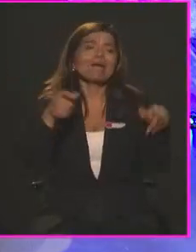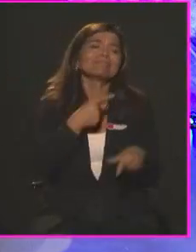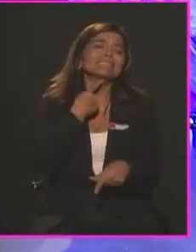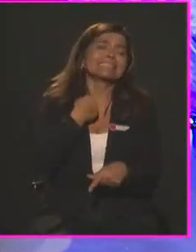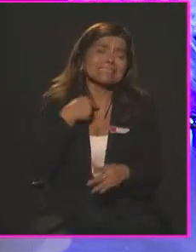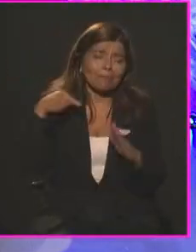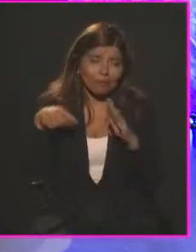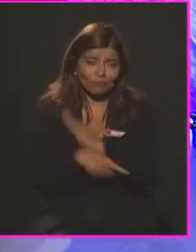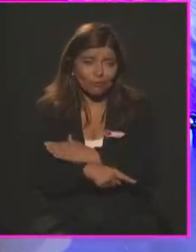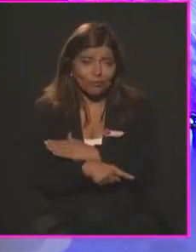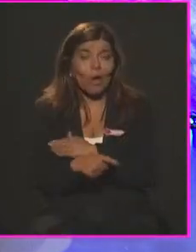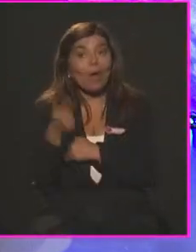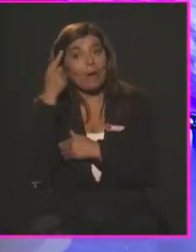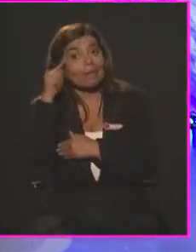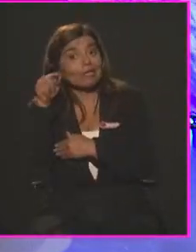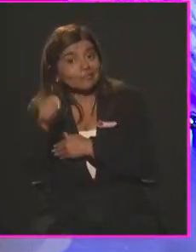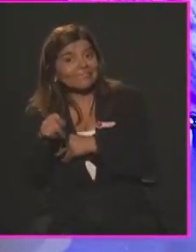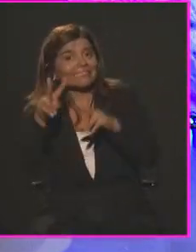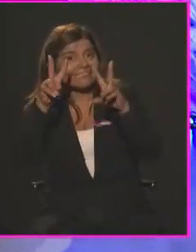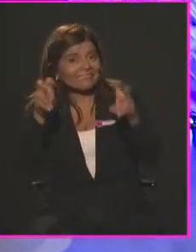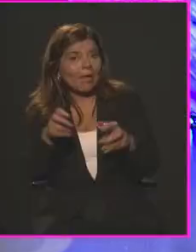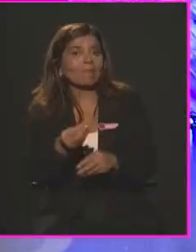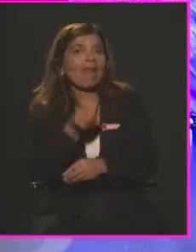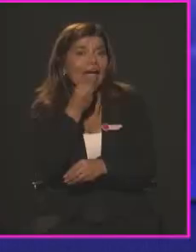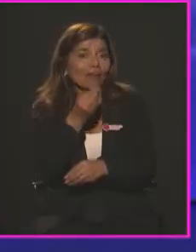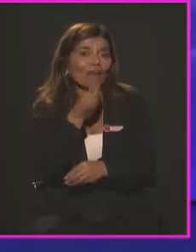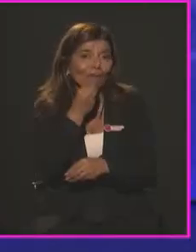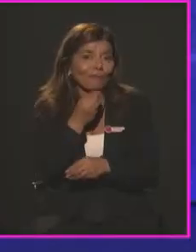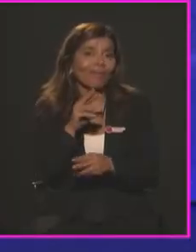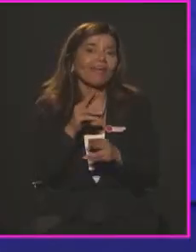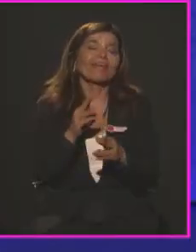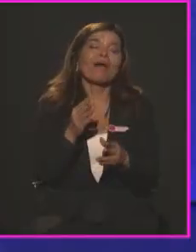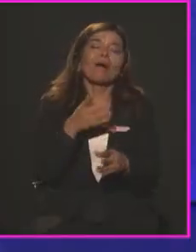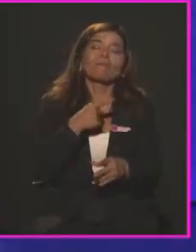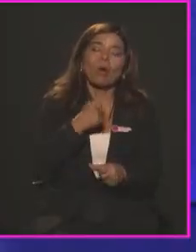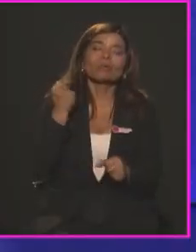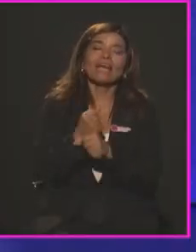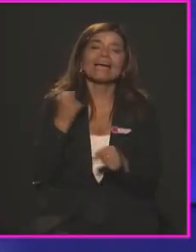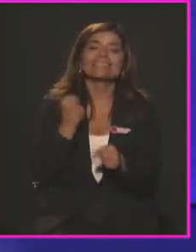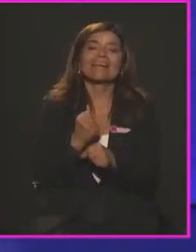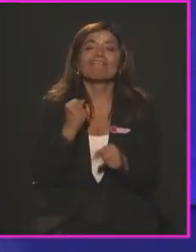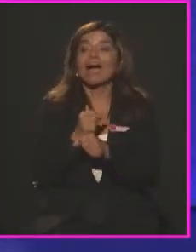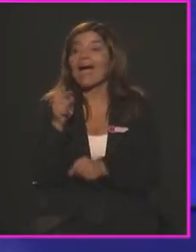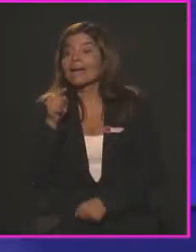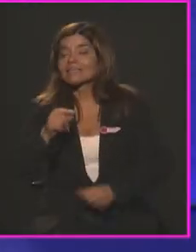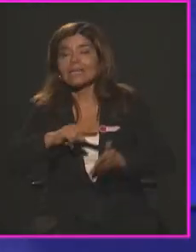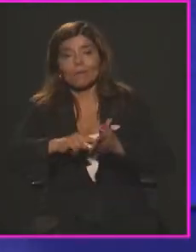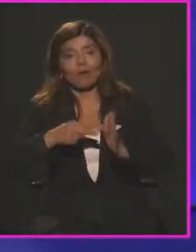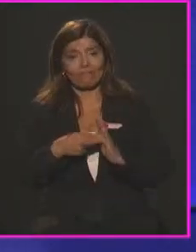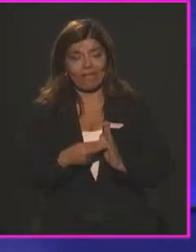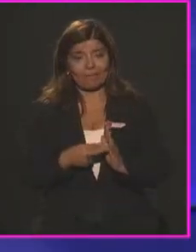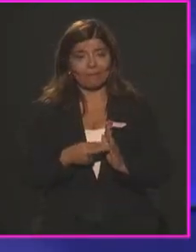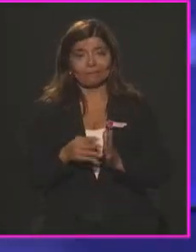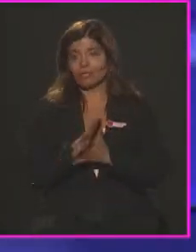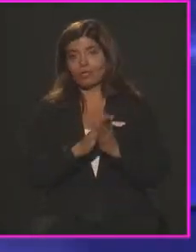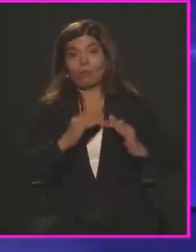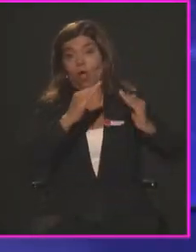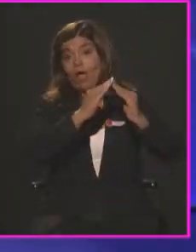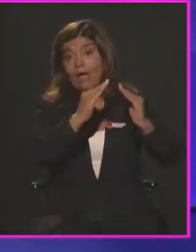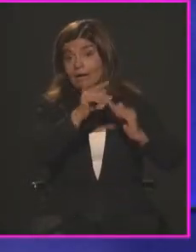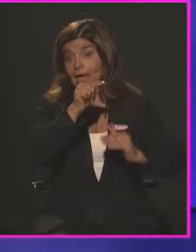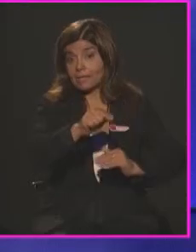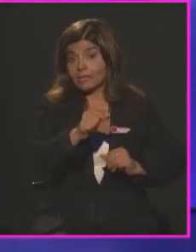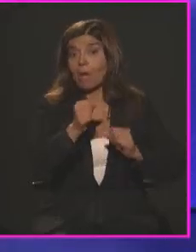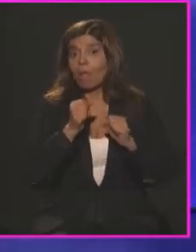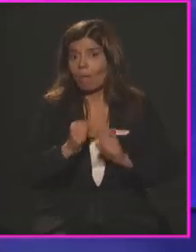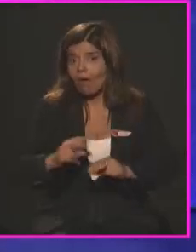one of the reasons I like working on this problem, because it's something that you can go home and do something about today. And at the